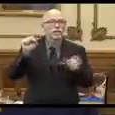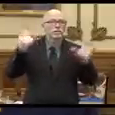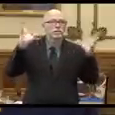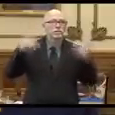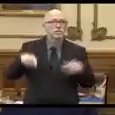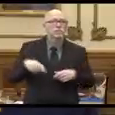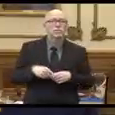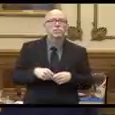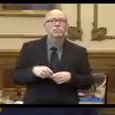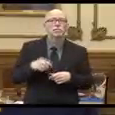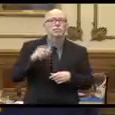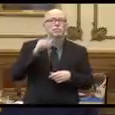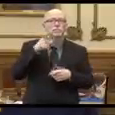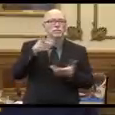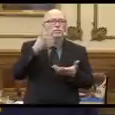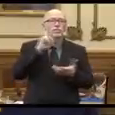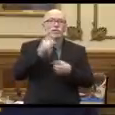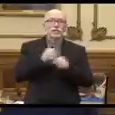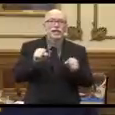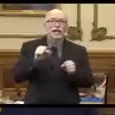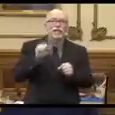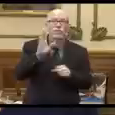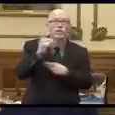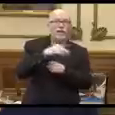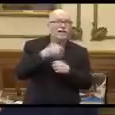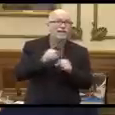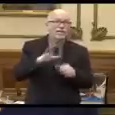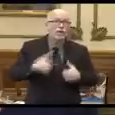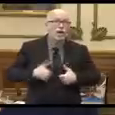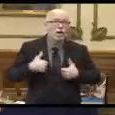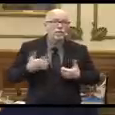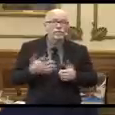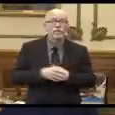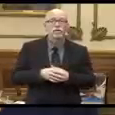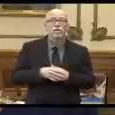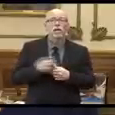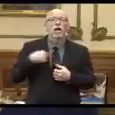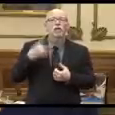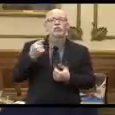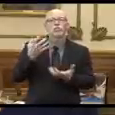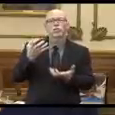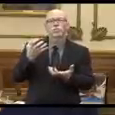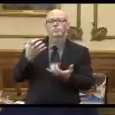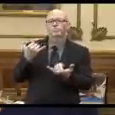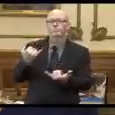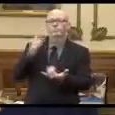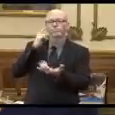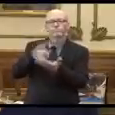is not just going to save the day, it could save your life. And I just wanted to recognize